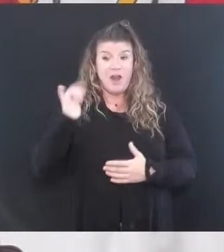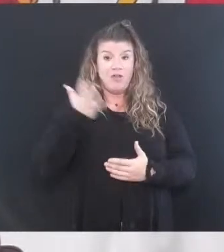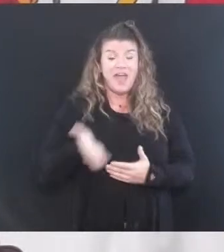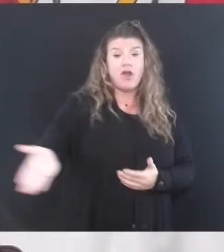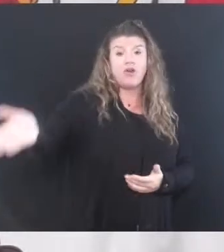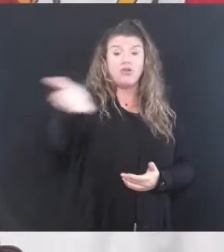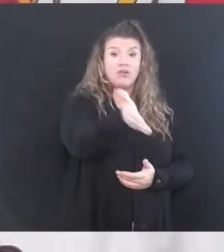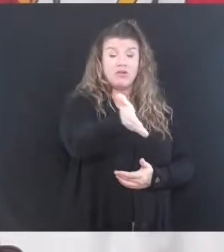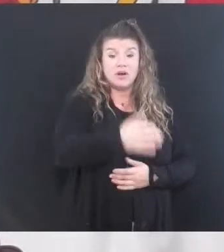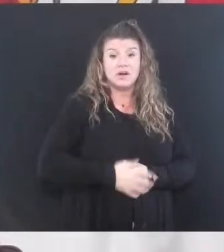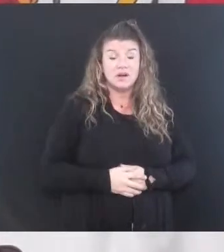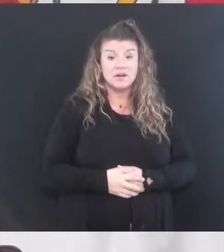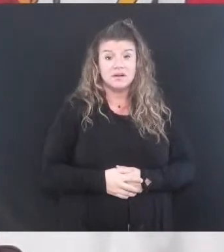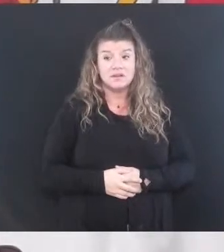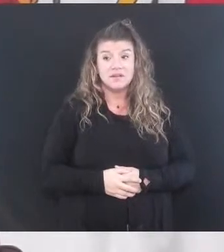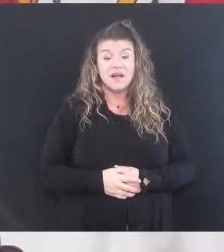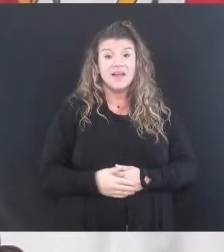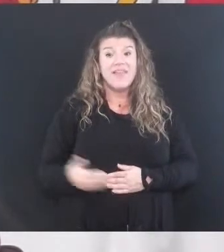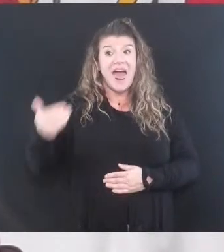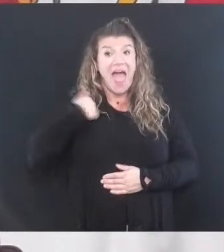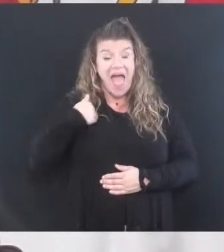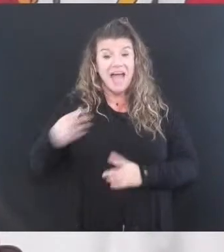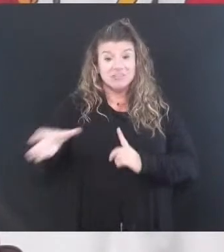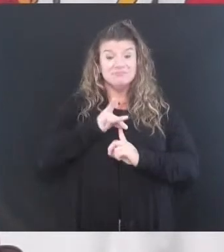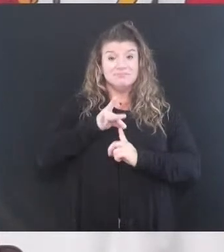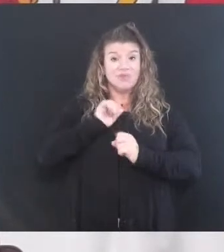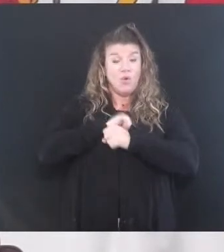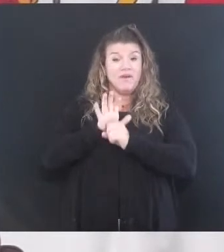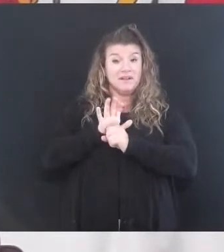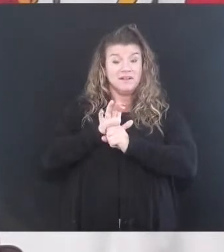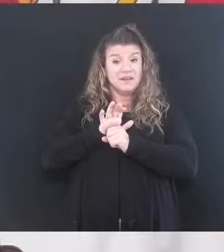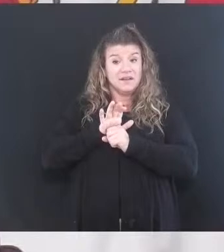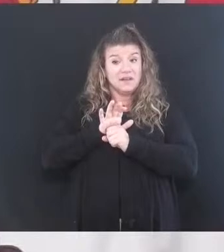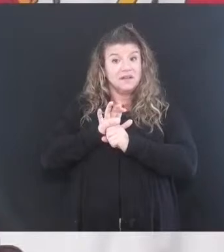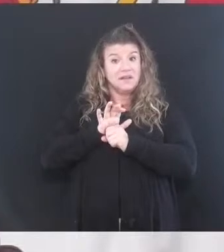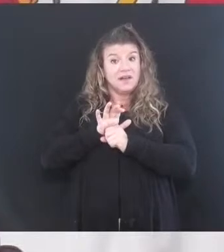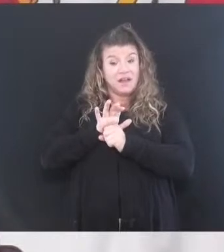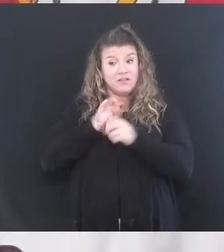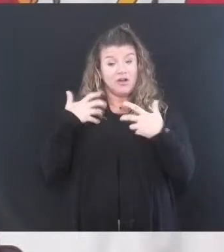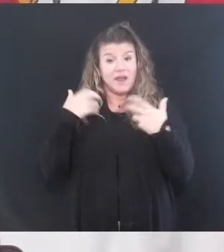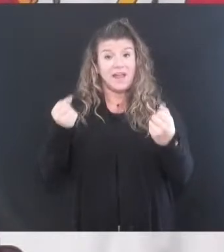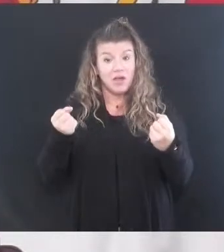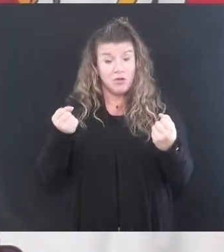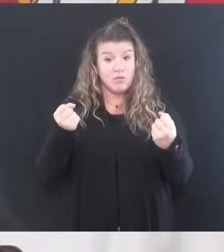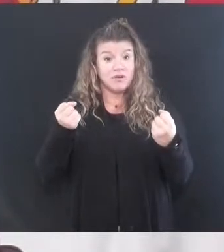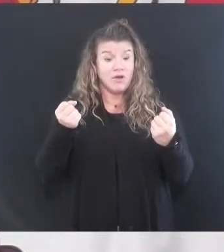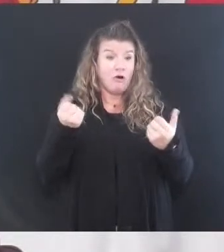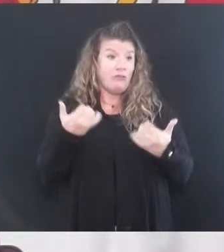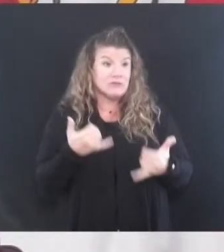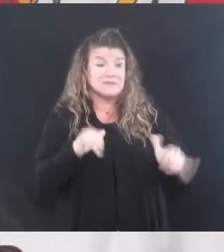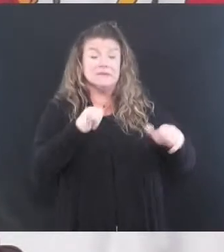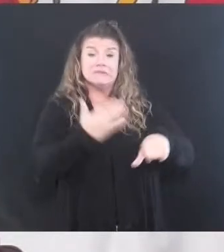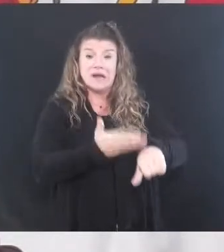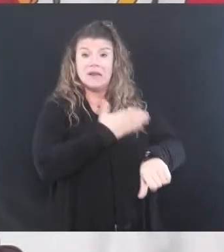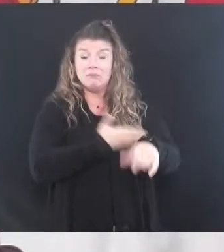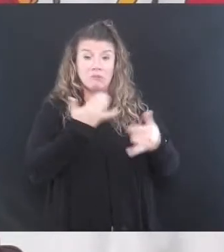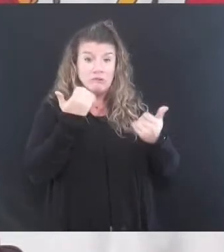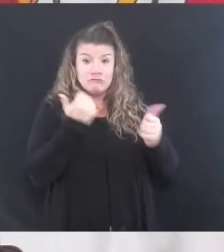there that have had this dreaded disease and everything, and they're trying to get better.